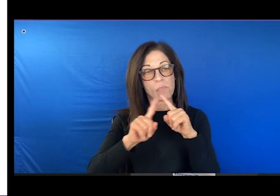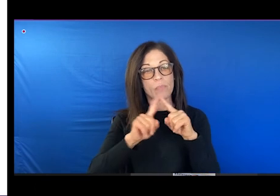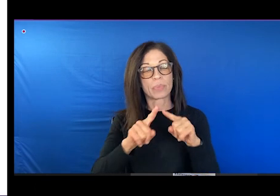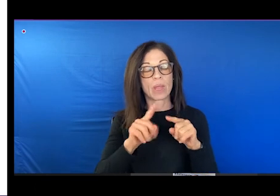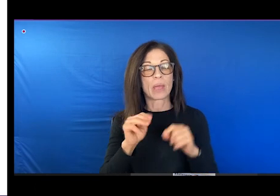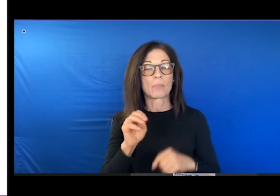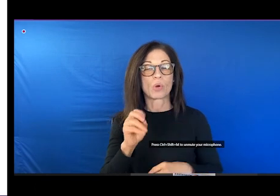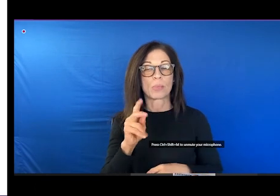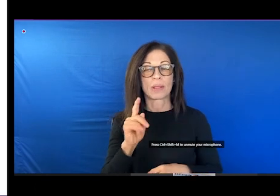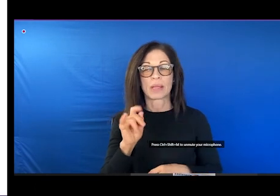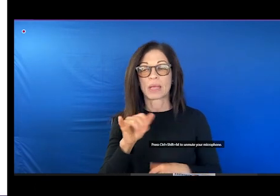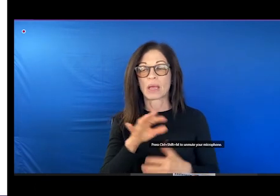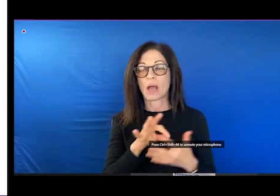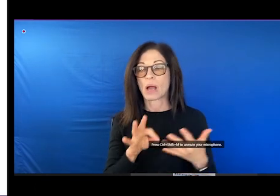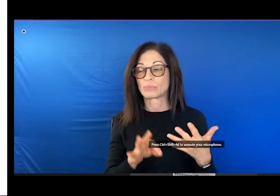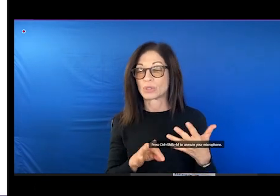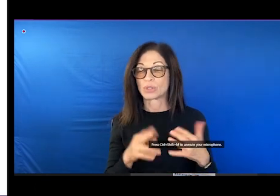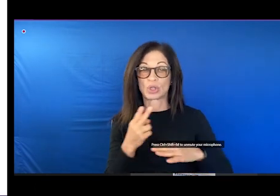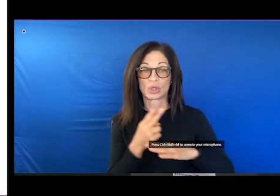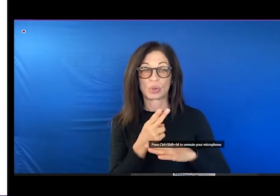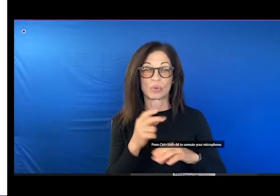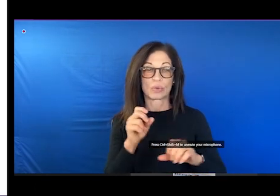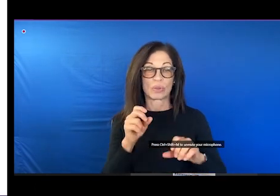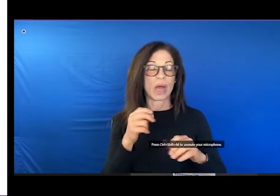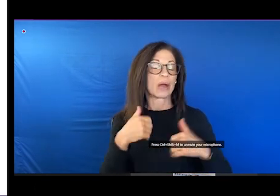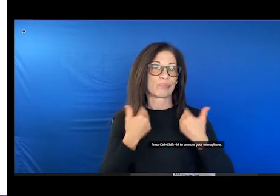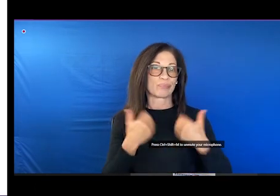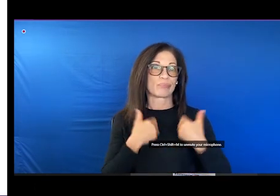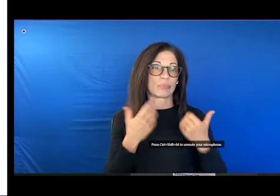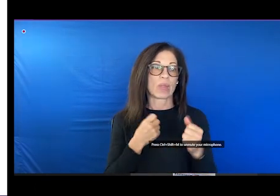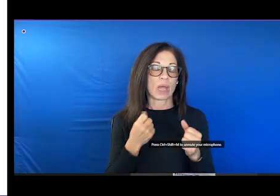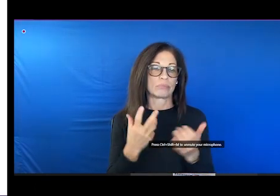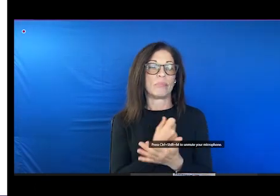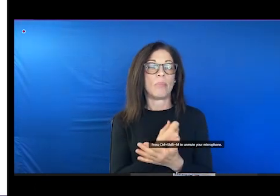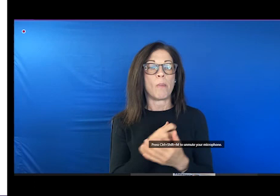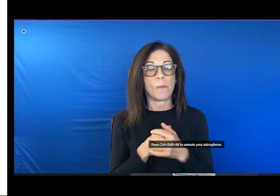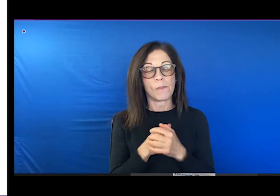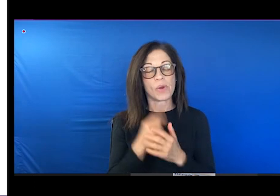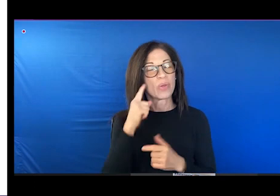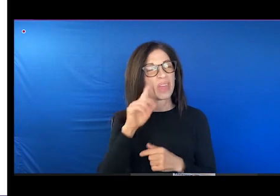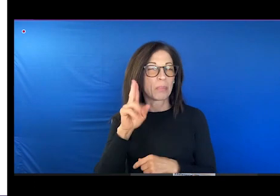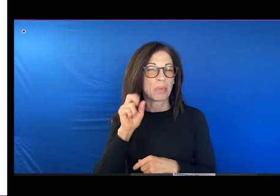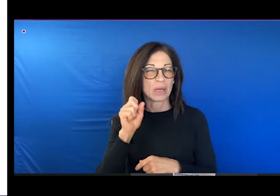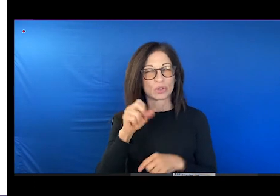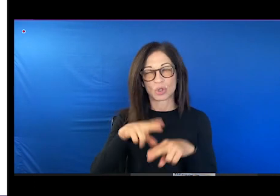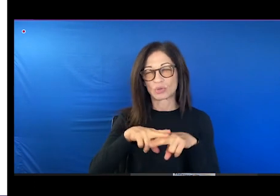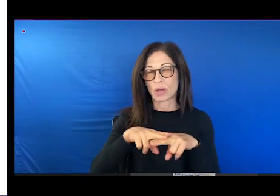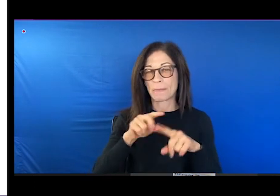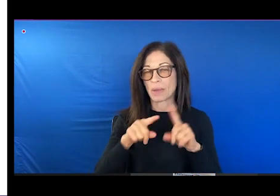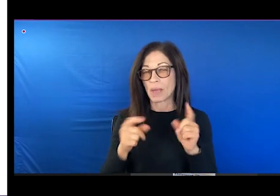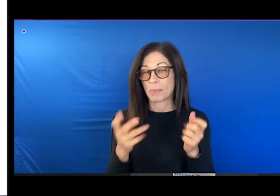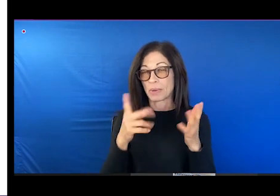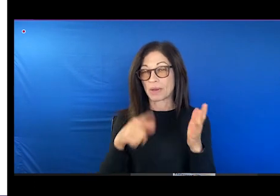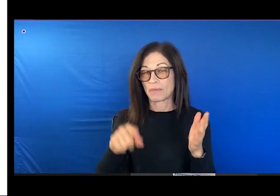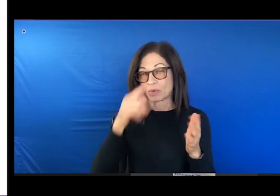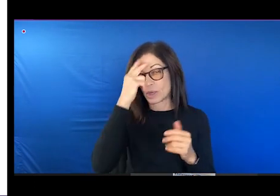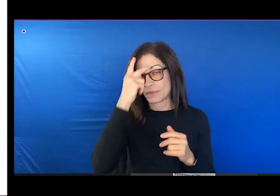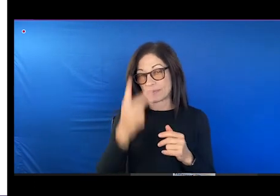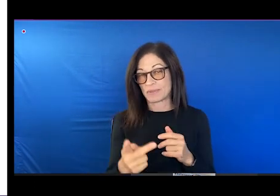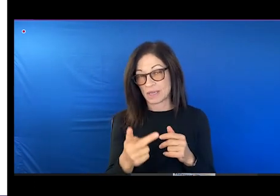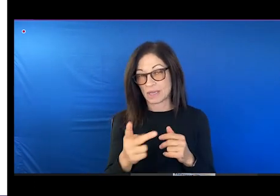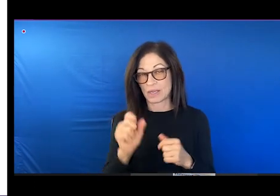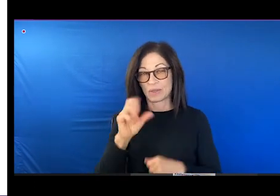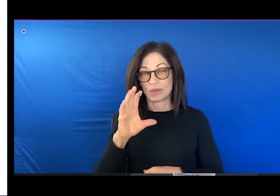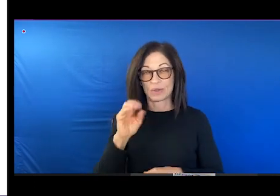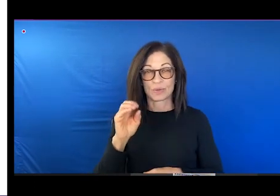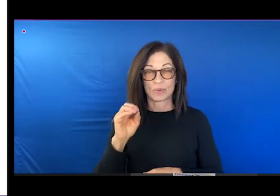Here's different mobility options that youth can take advantage of. You know, we think of a bus, we think of a train, but how